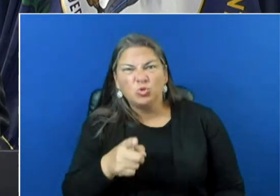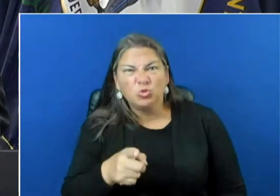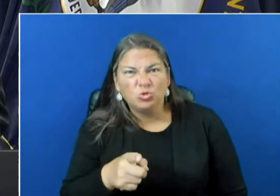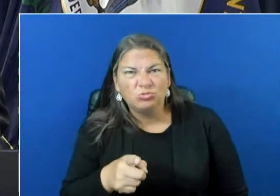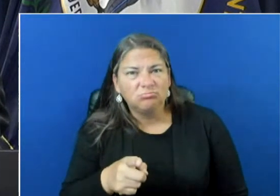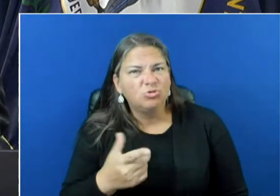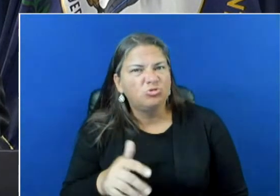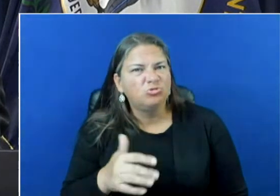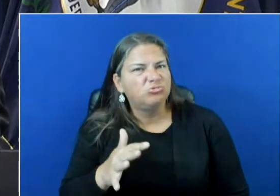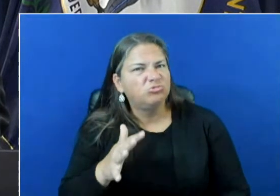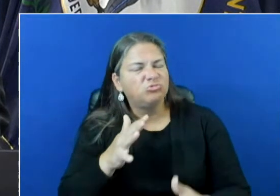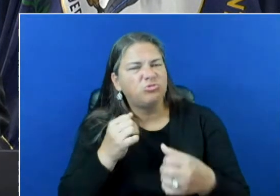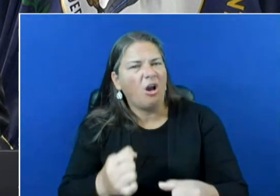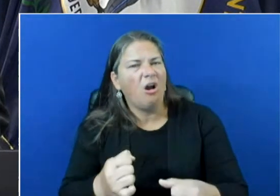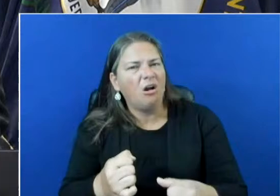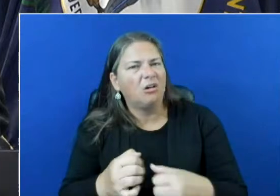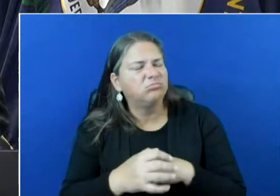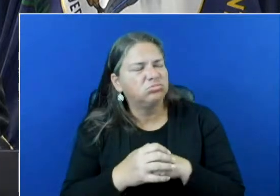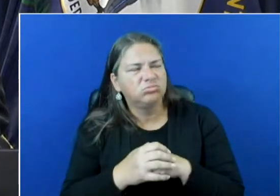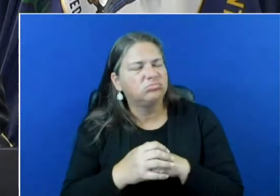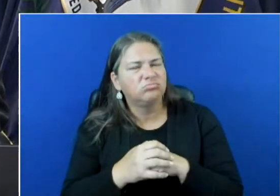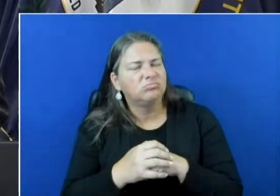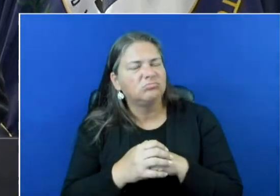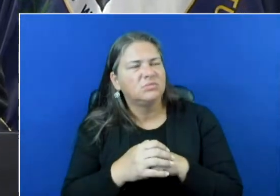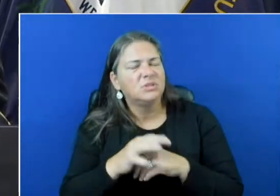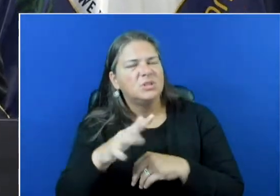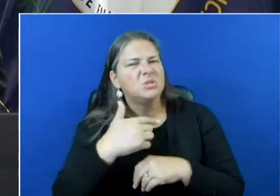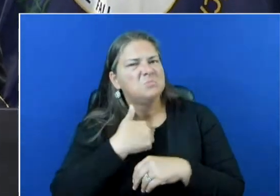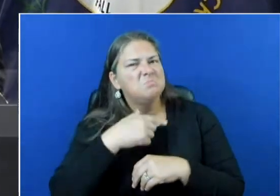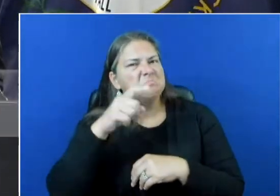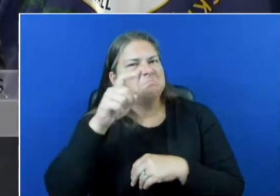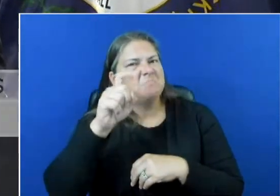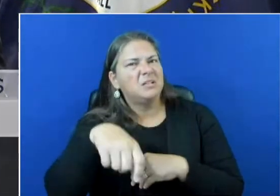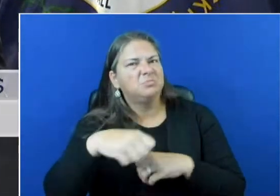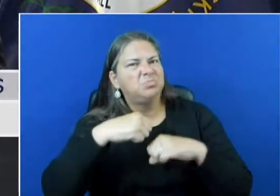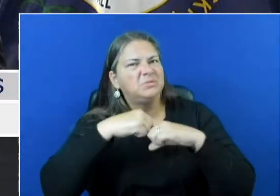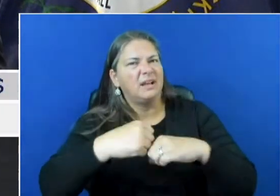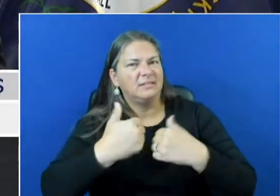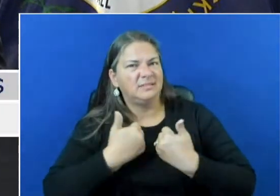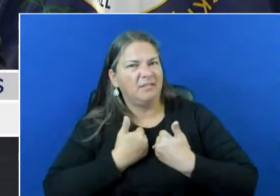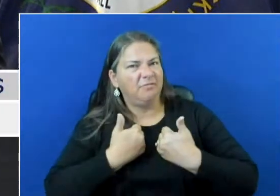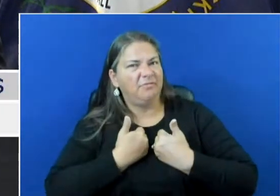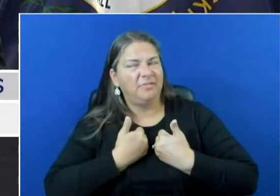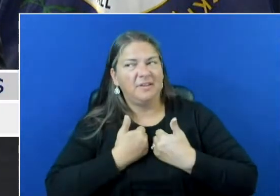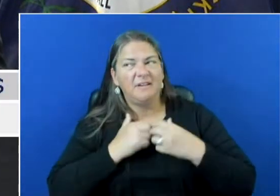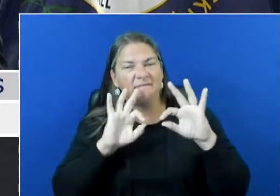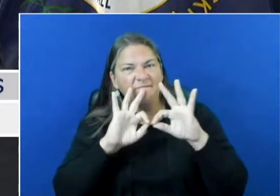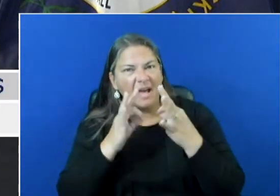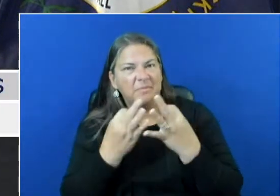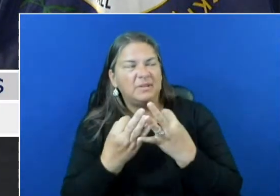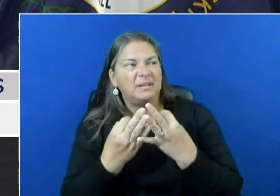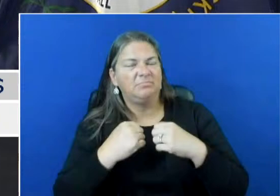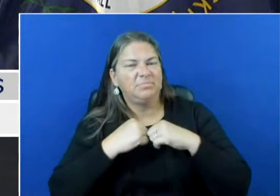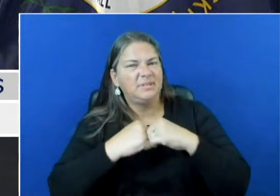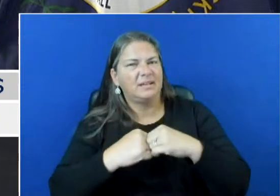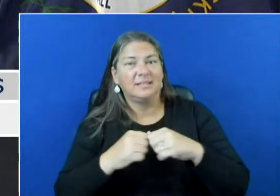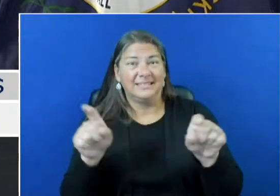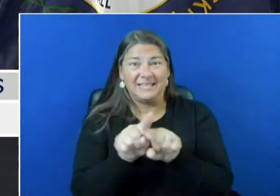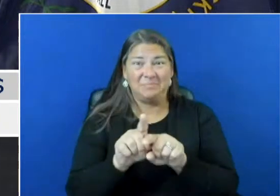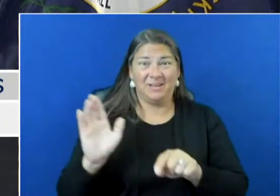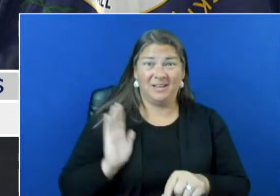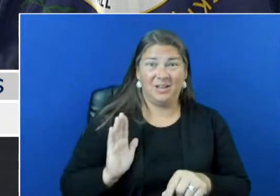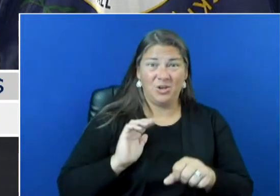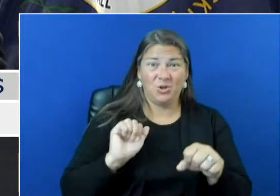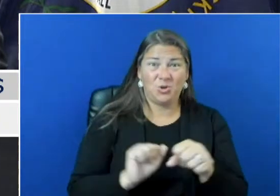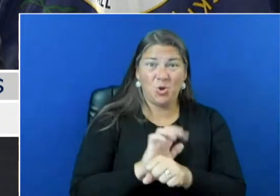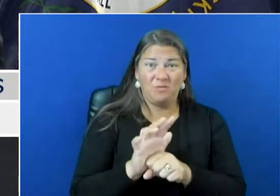need to protect ourselves, our families, and others, just like we have done throughout this pandemic. Wear a